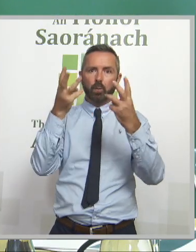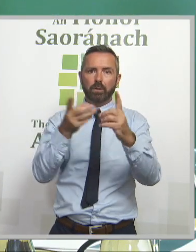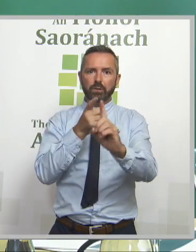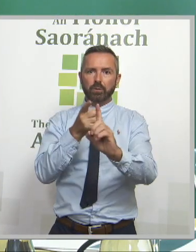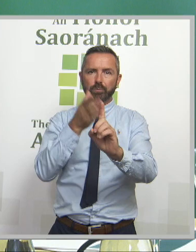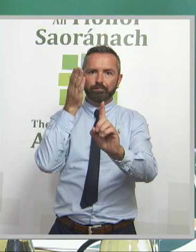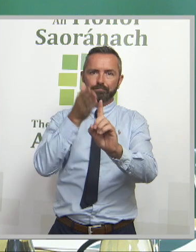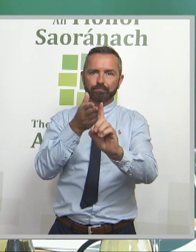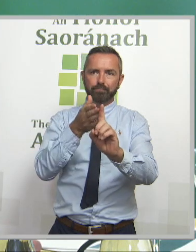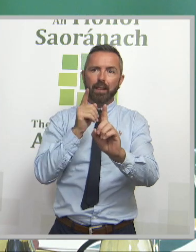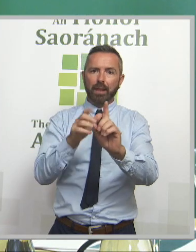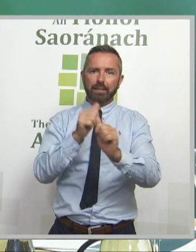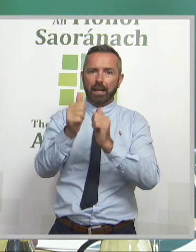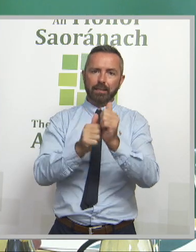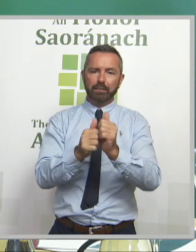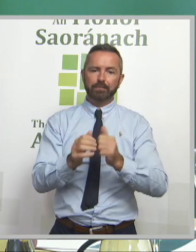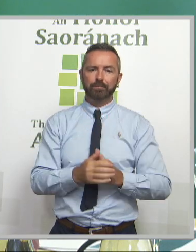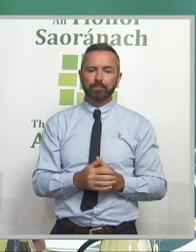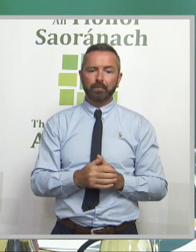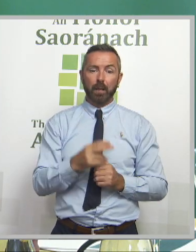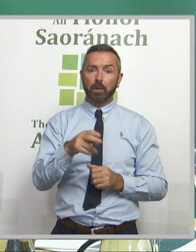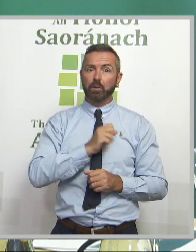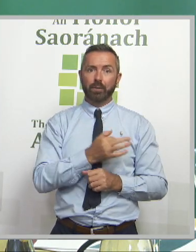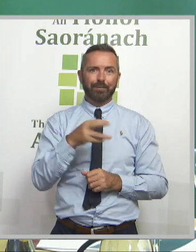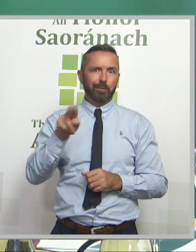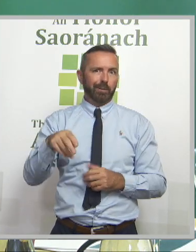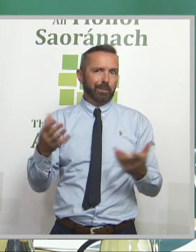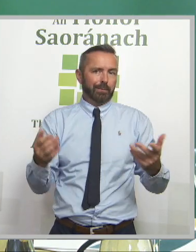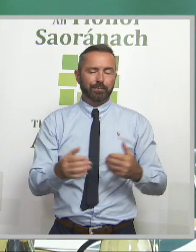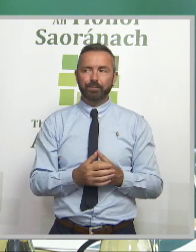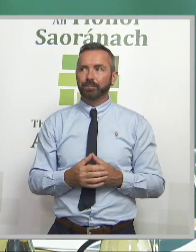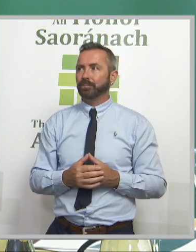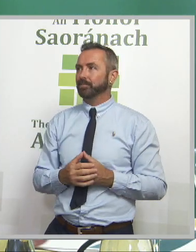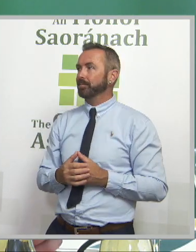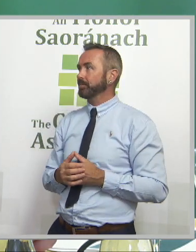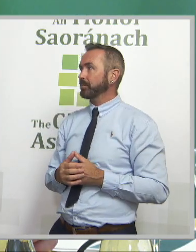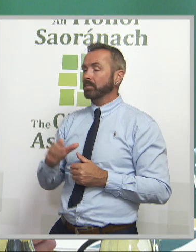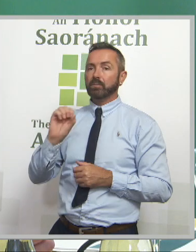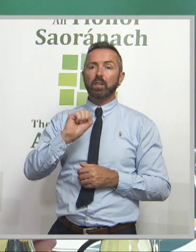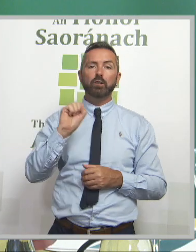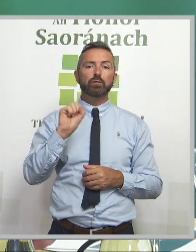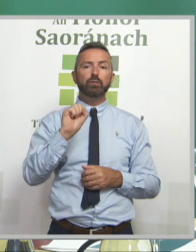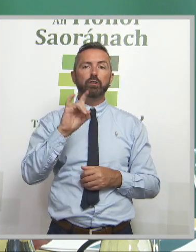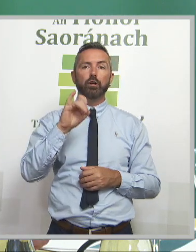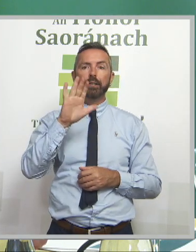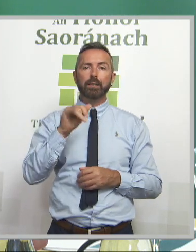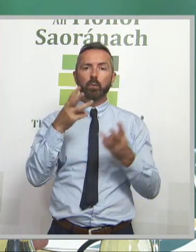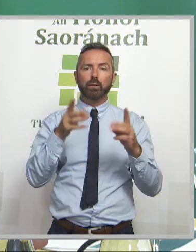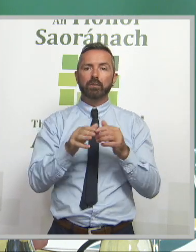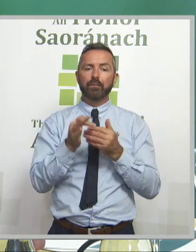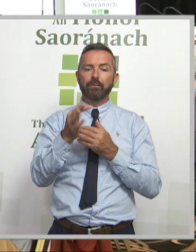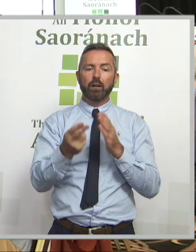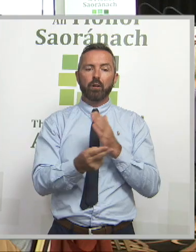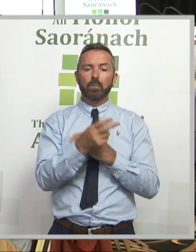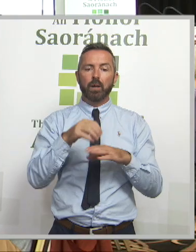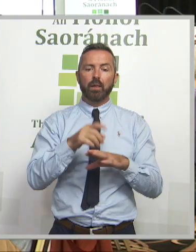one action, but if it was, it would be a great one to deliver. Can I just follow up on that? Because it's a really good question, Tony, and